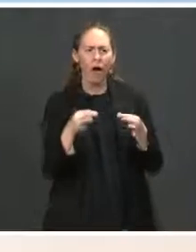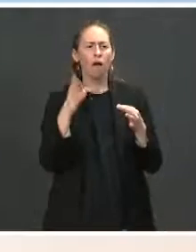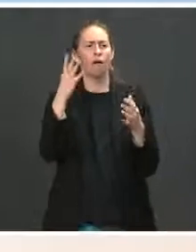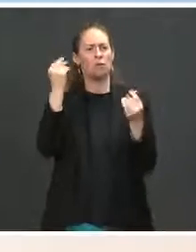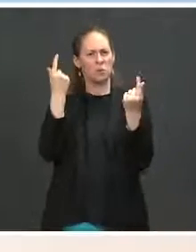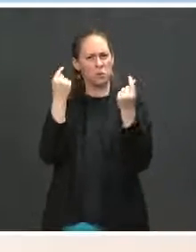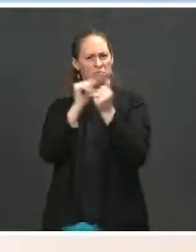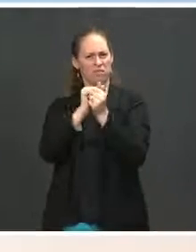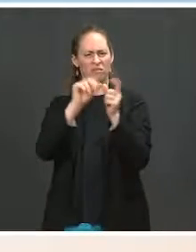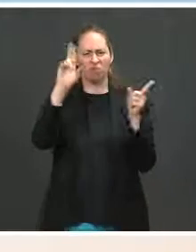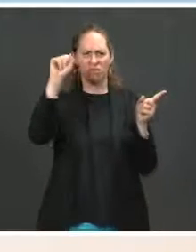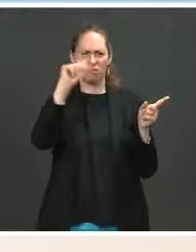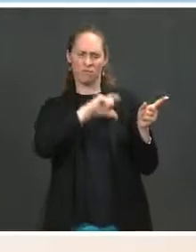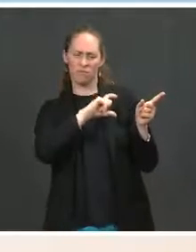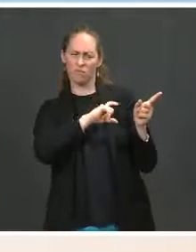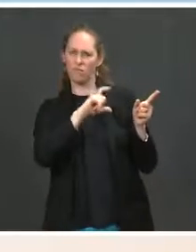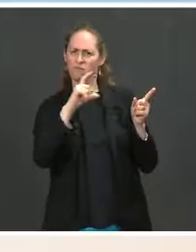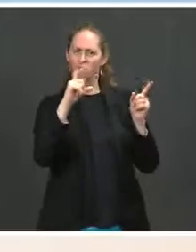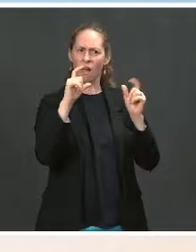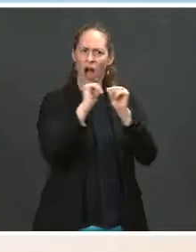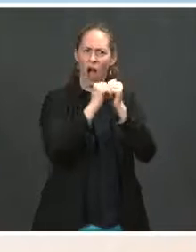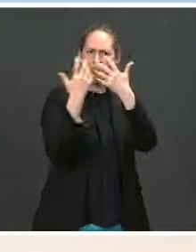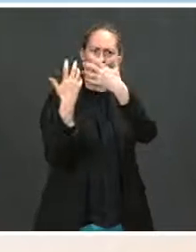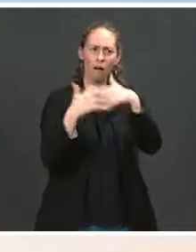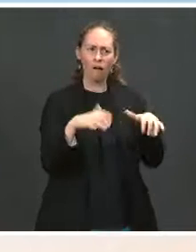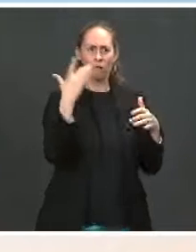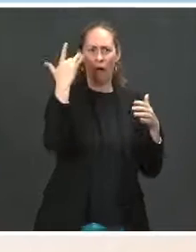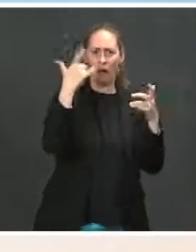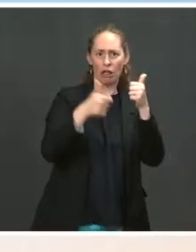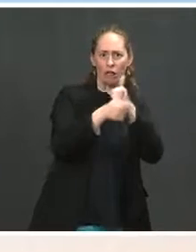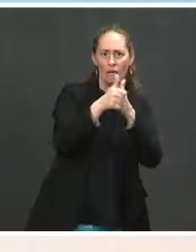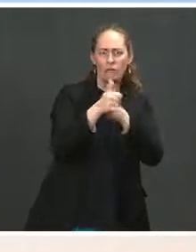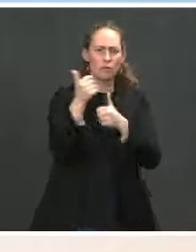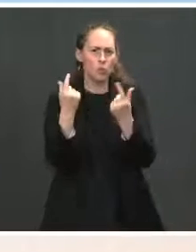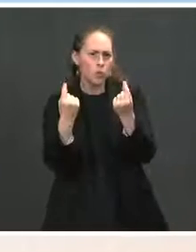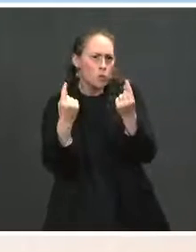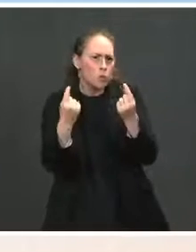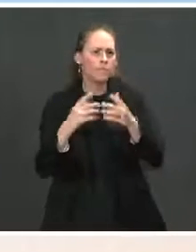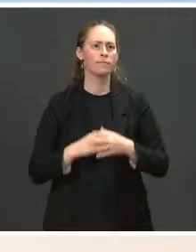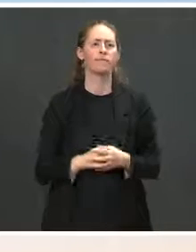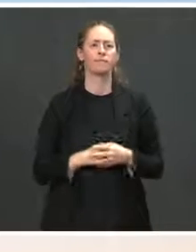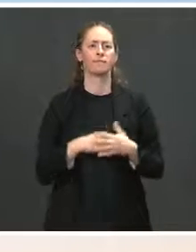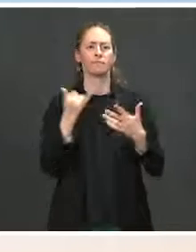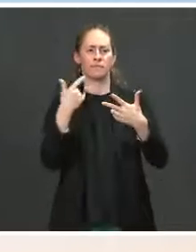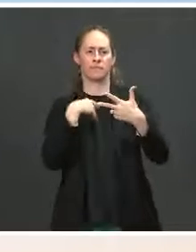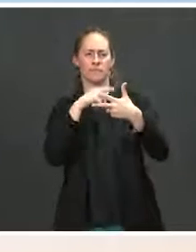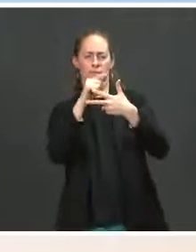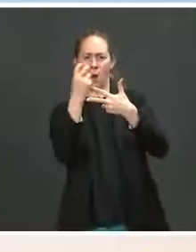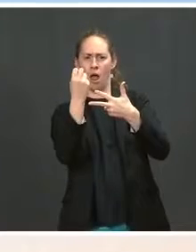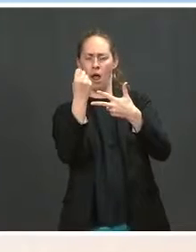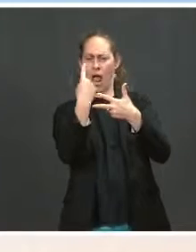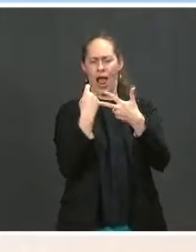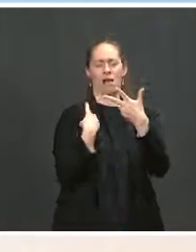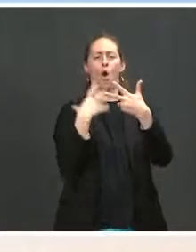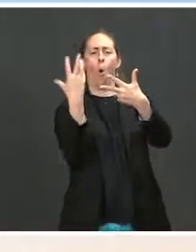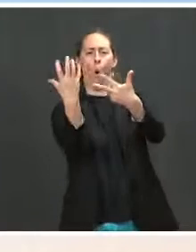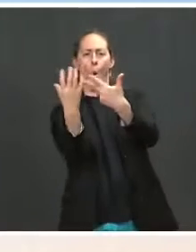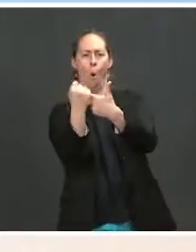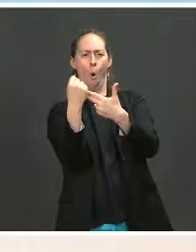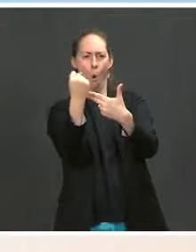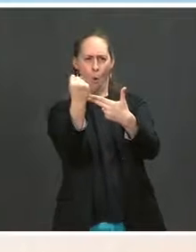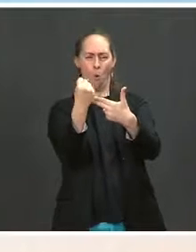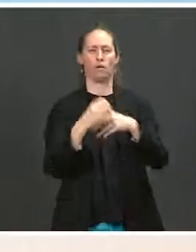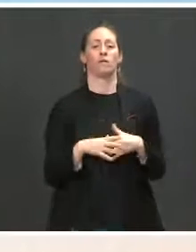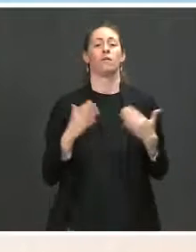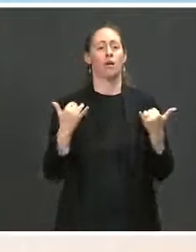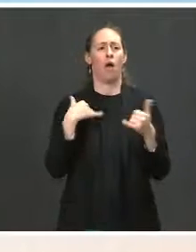you monitoring any potential threats at this point? Sure. Well, on the second and third question, we of course are working very closely with the Speaker's